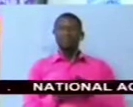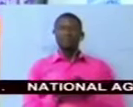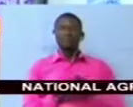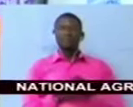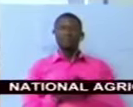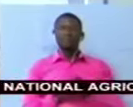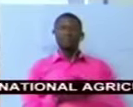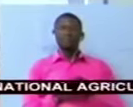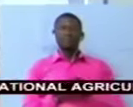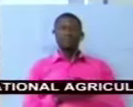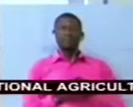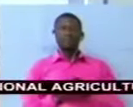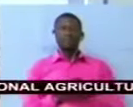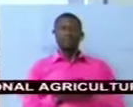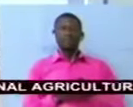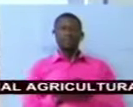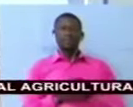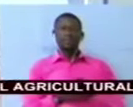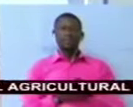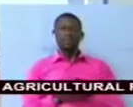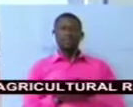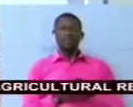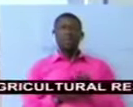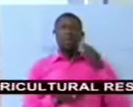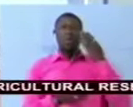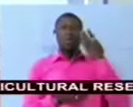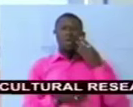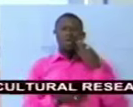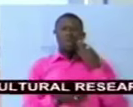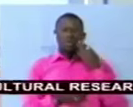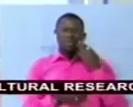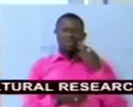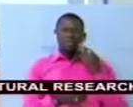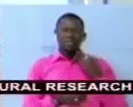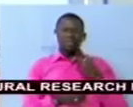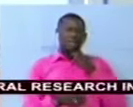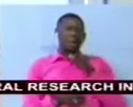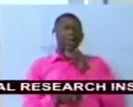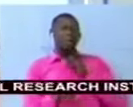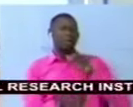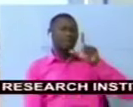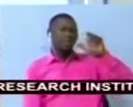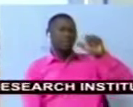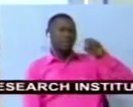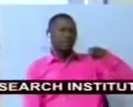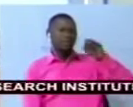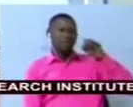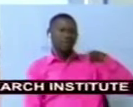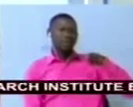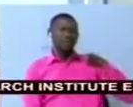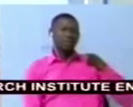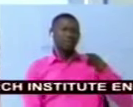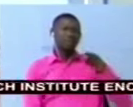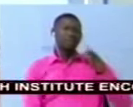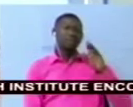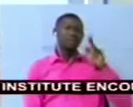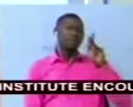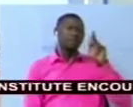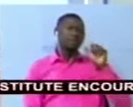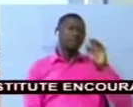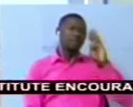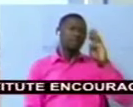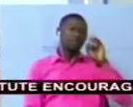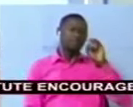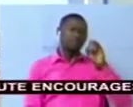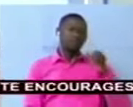did Lanka join your group? Ban jamono ci la Lanka ñoo bokk ak yeen wa Lanka dañ fa fanane ci